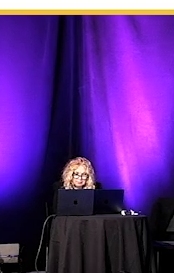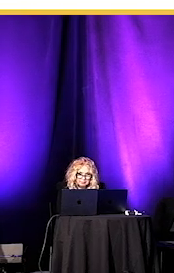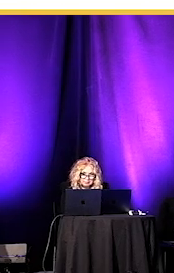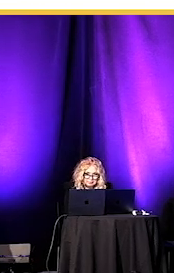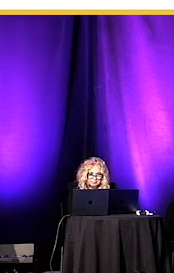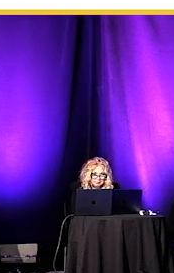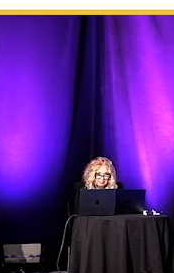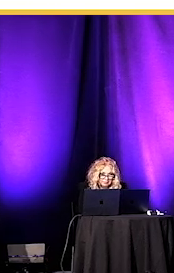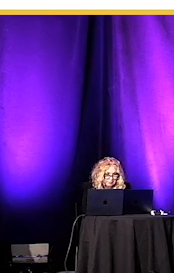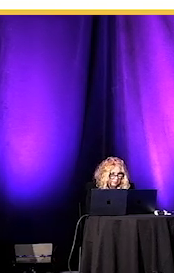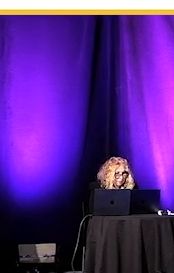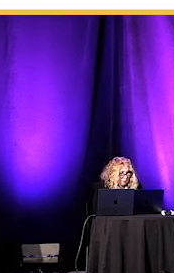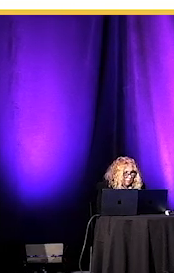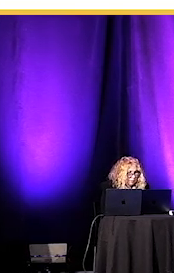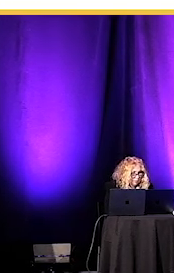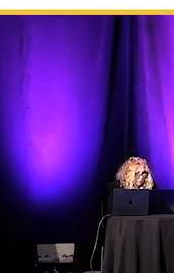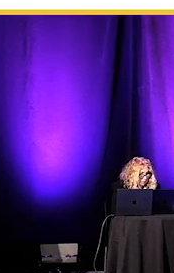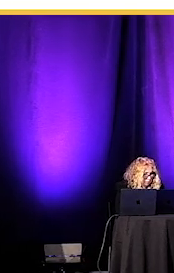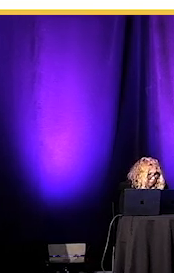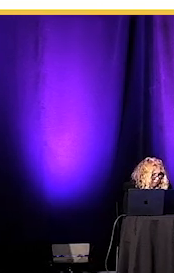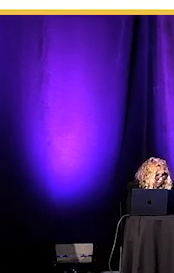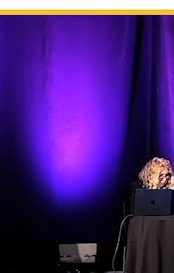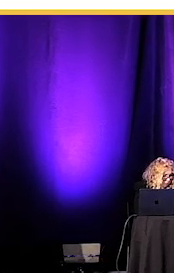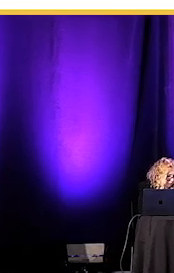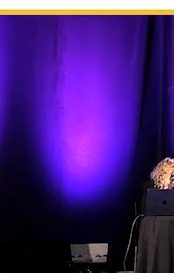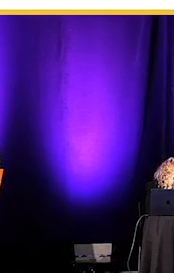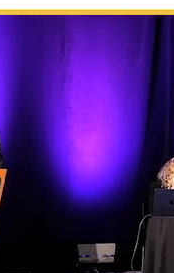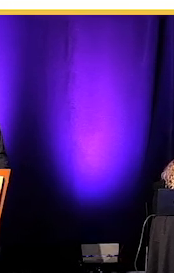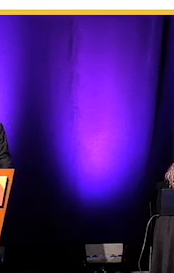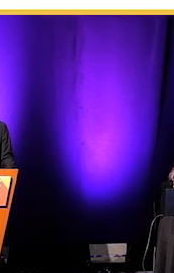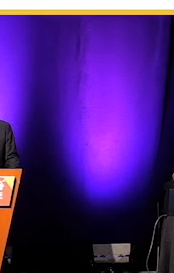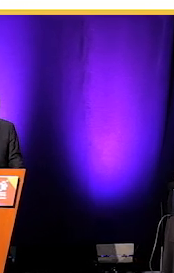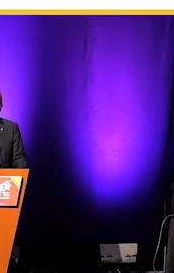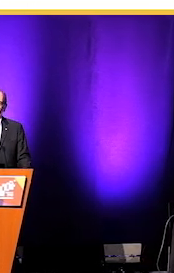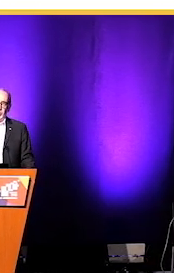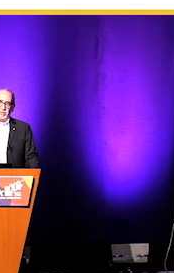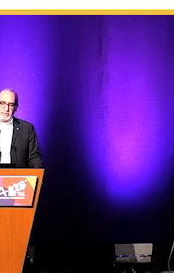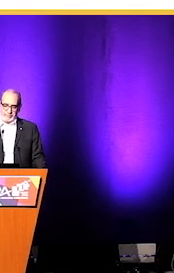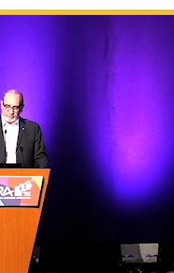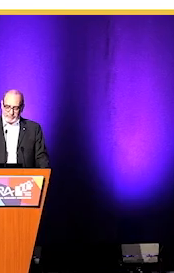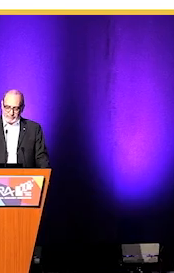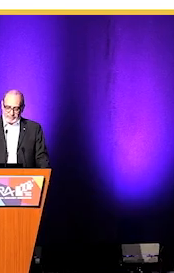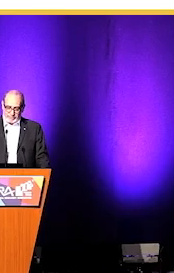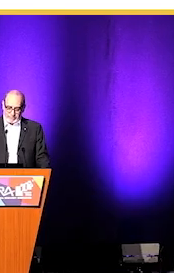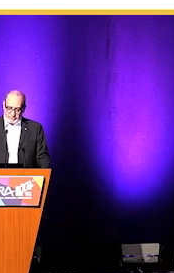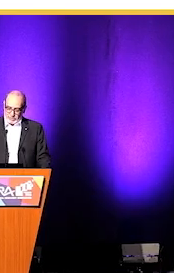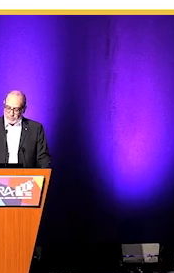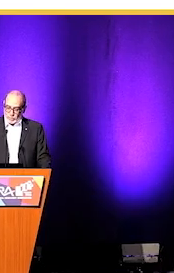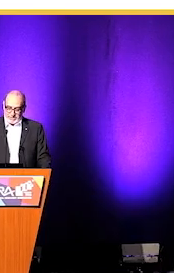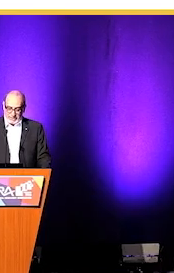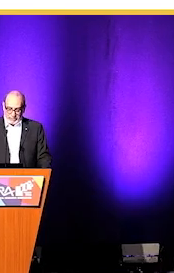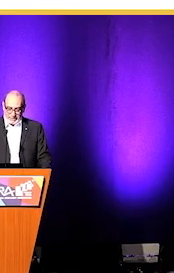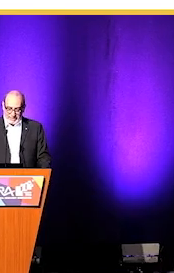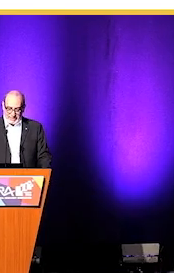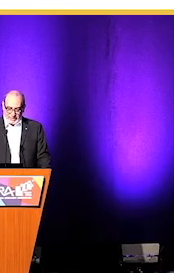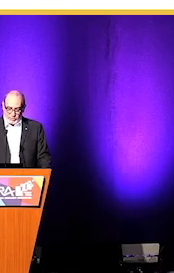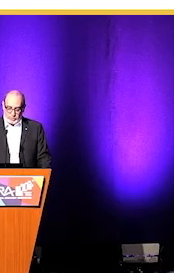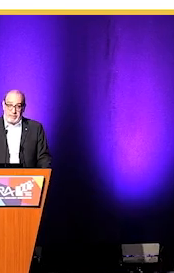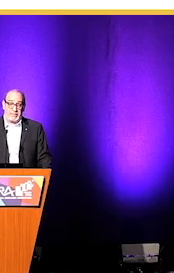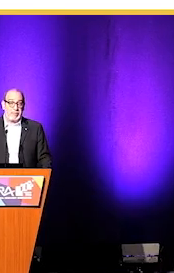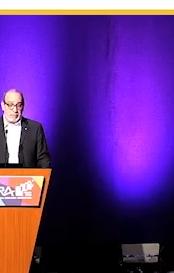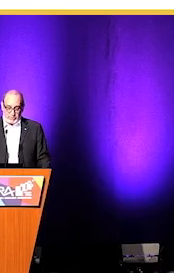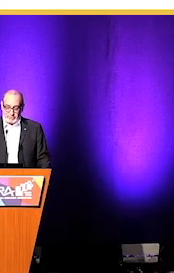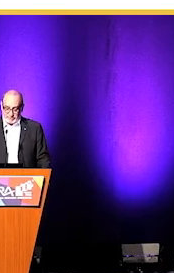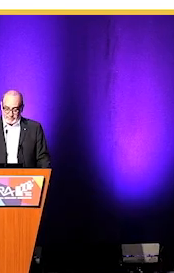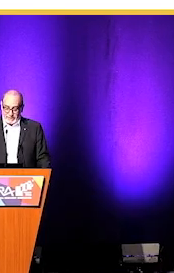of outstanding mentoring spans generations of scholars located around the world. And to a significant extent, we're